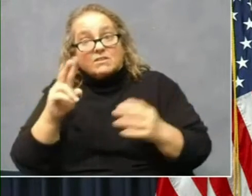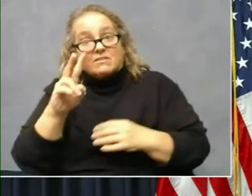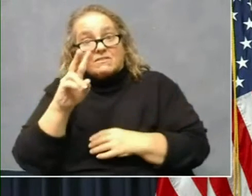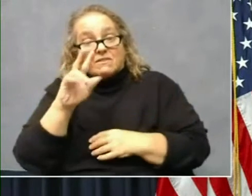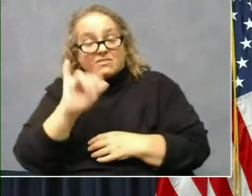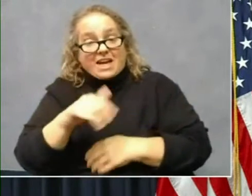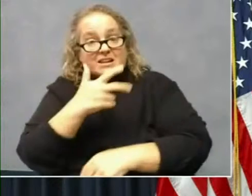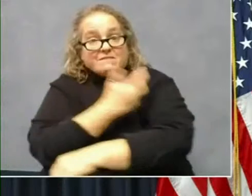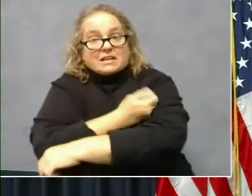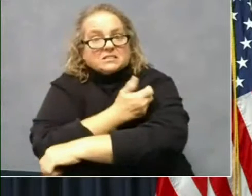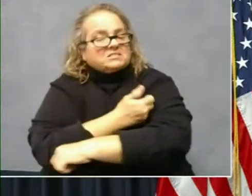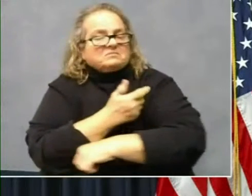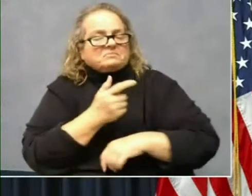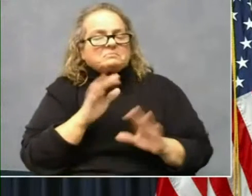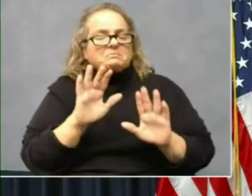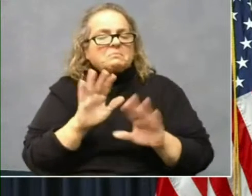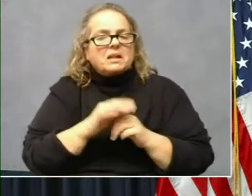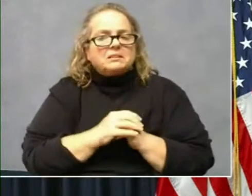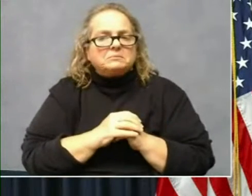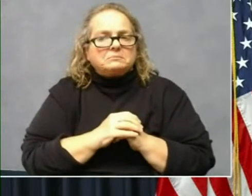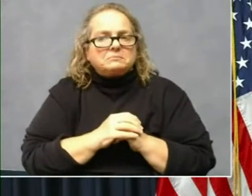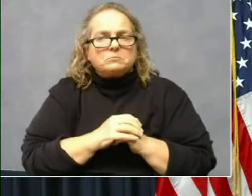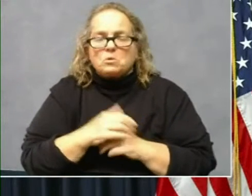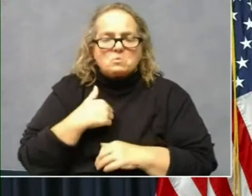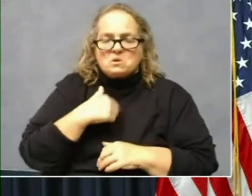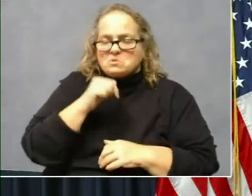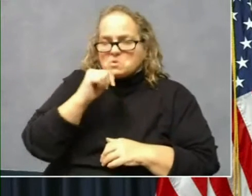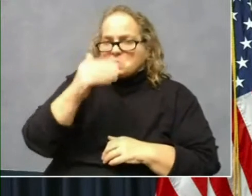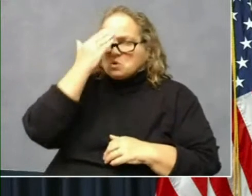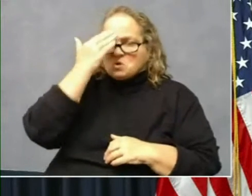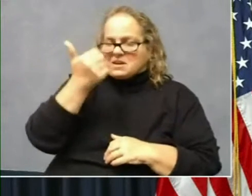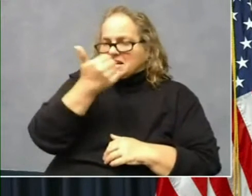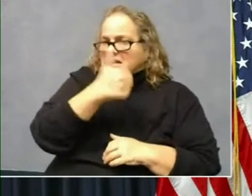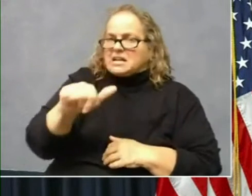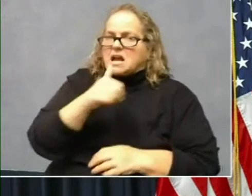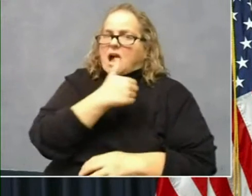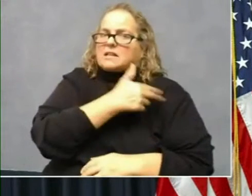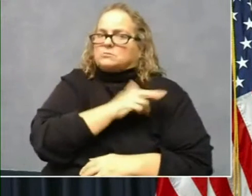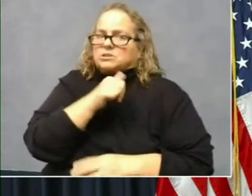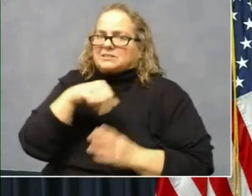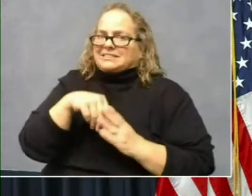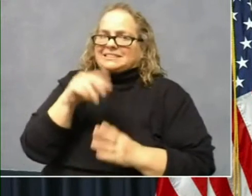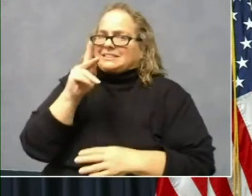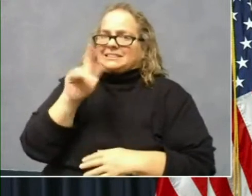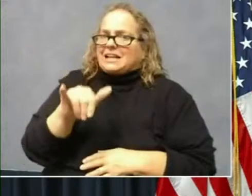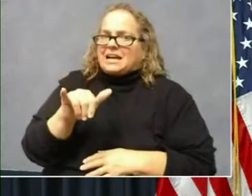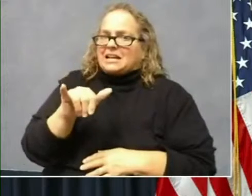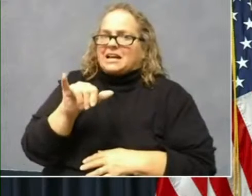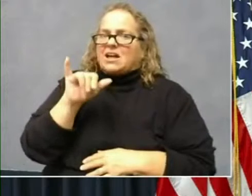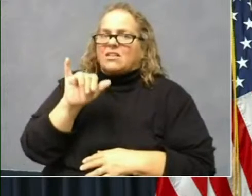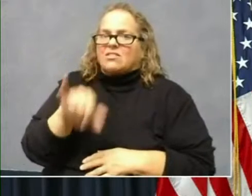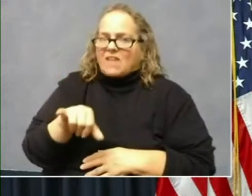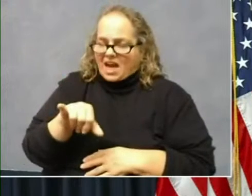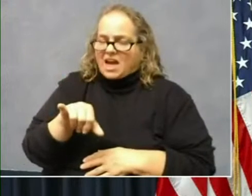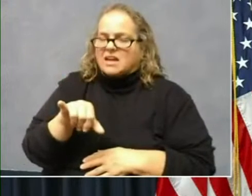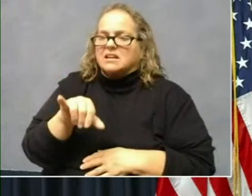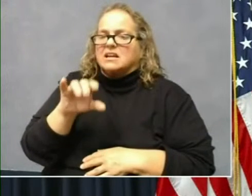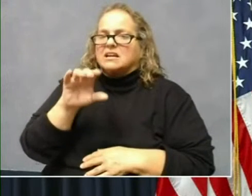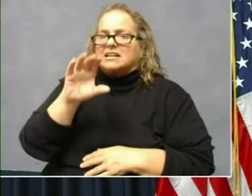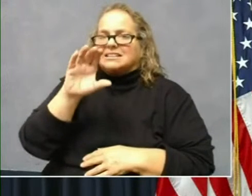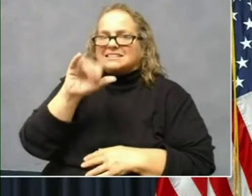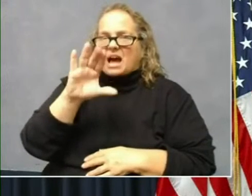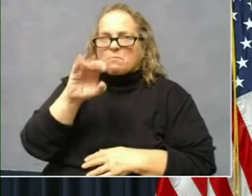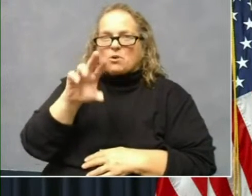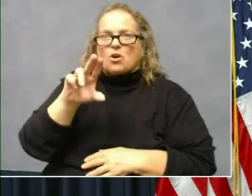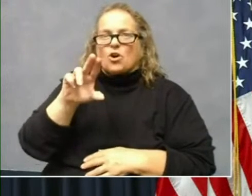individual hospitals or other systems in Kentucky compromised, but it is absolutely happening. So there are countries out there